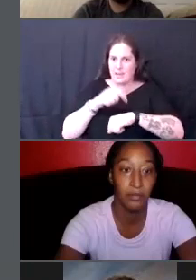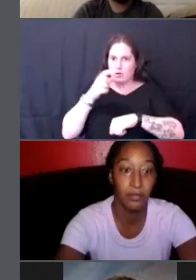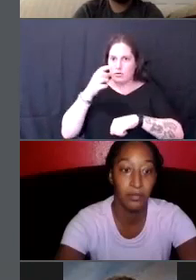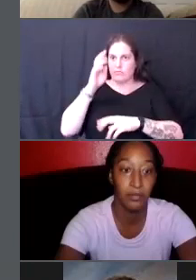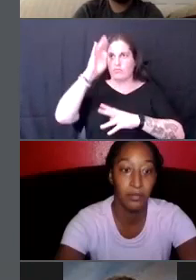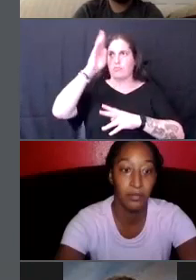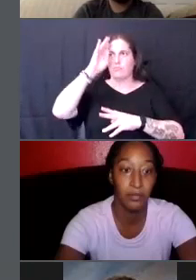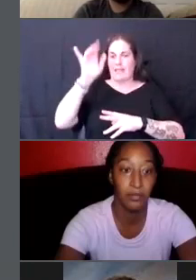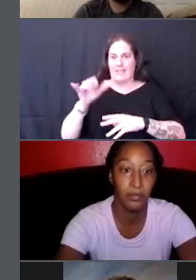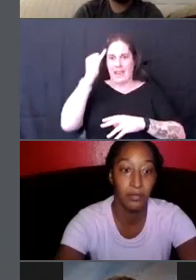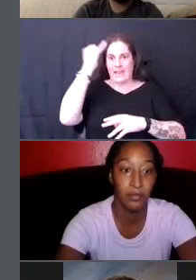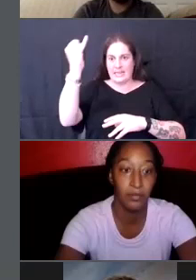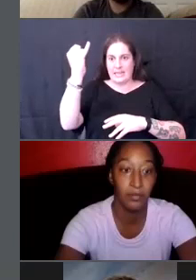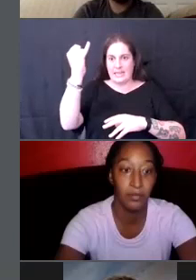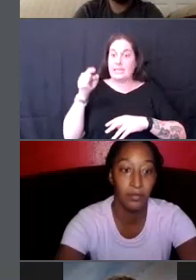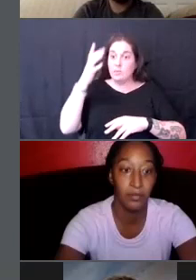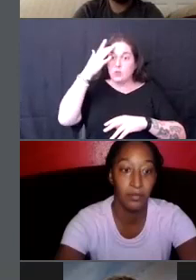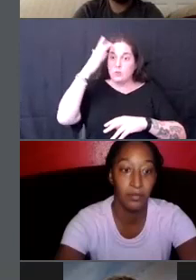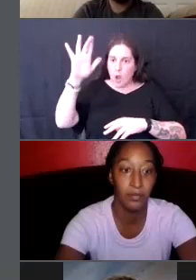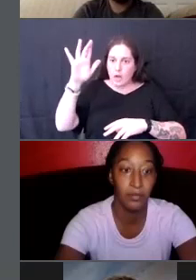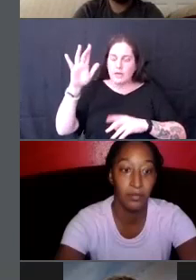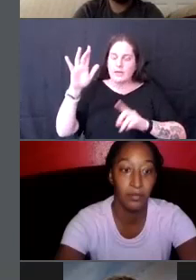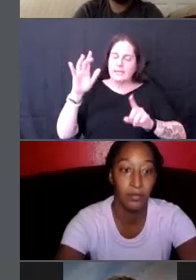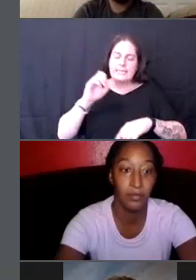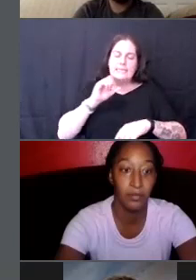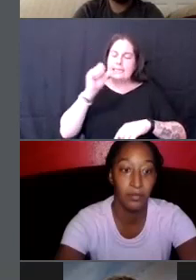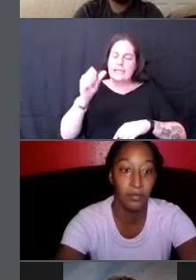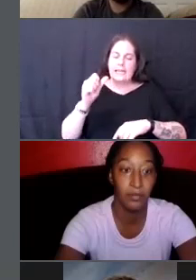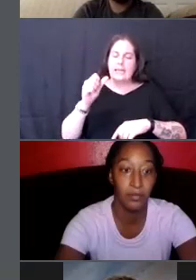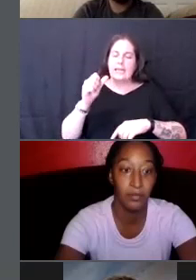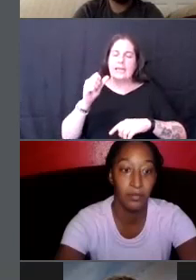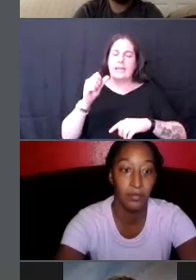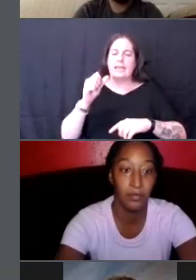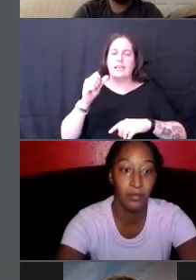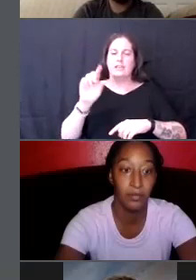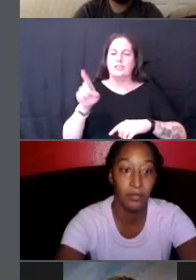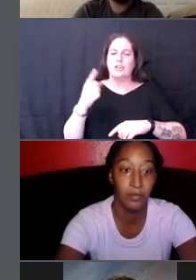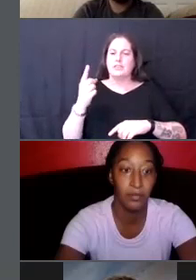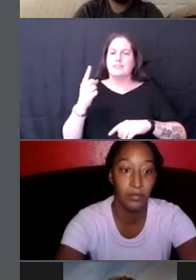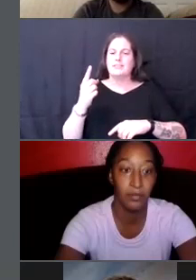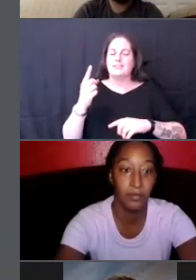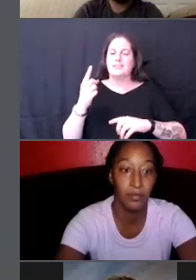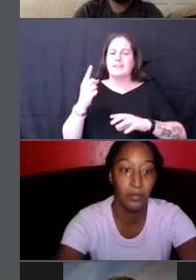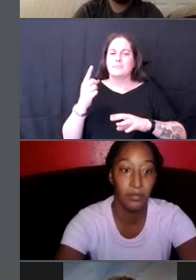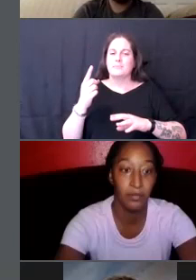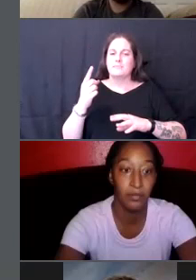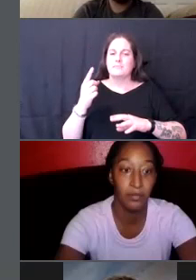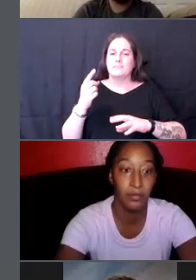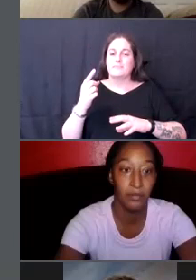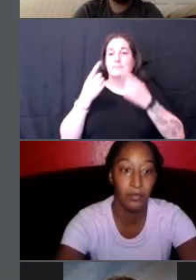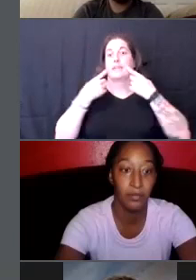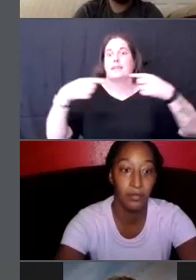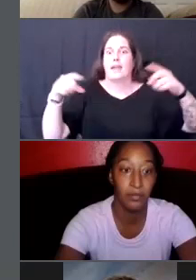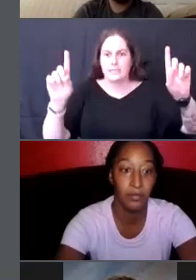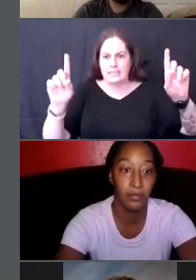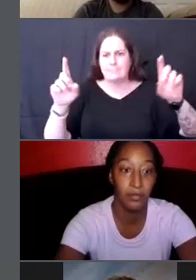Now, he was smart enough that he wouldn't propose something like that without having the mathematics somewhat